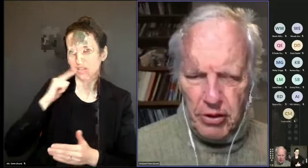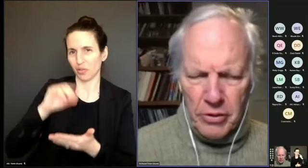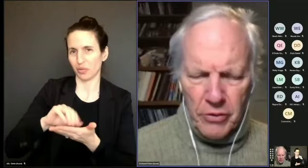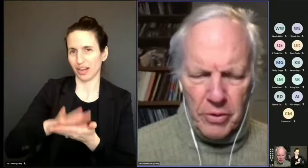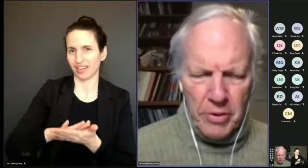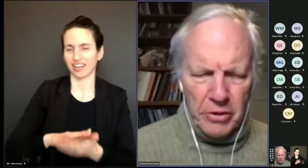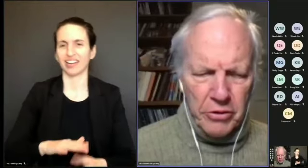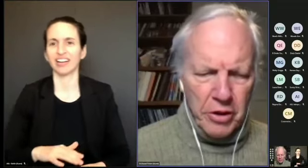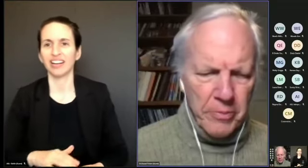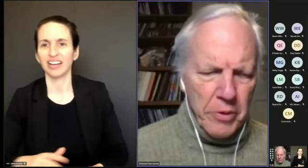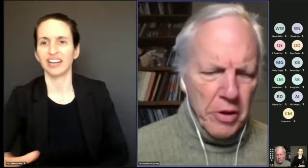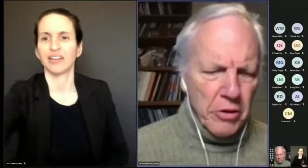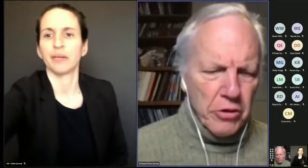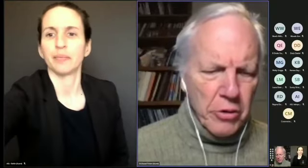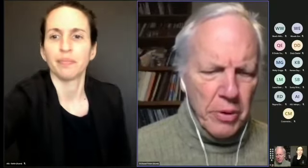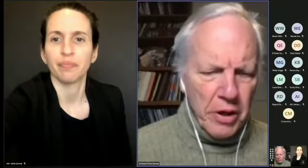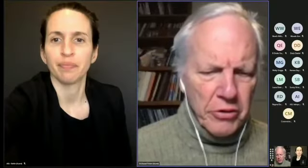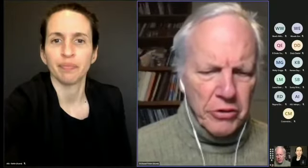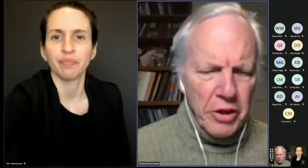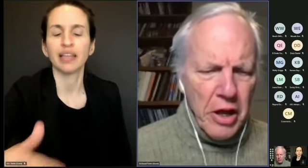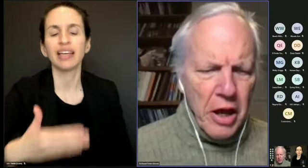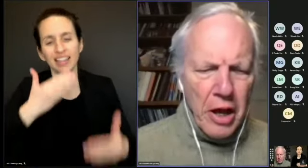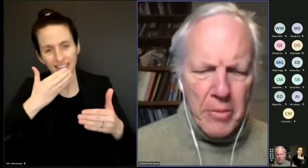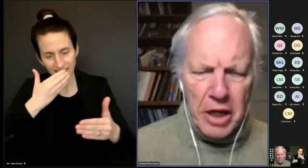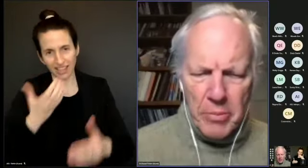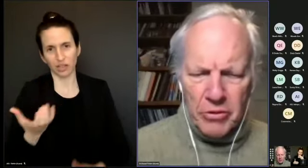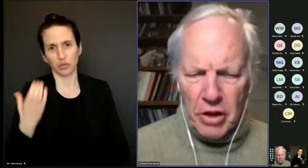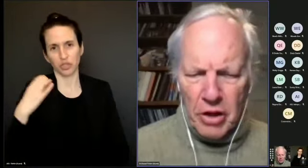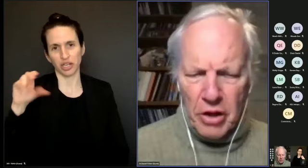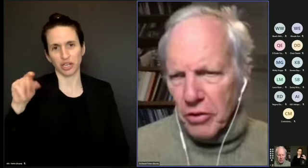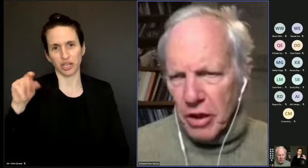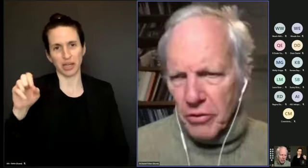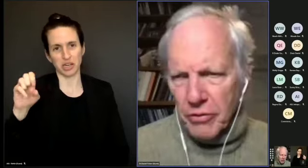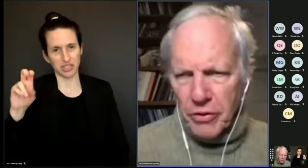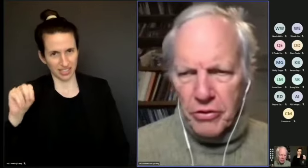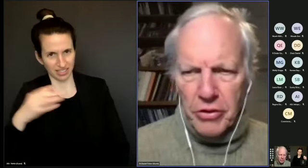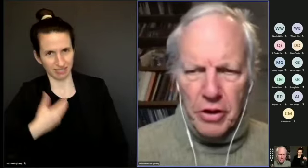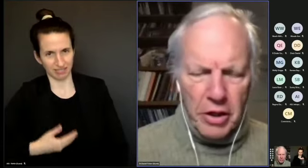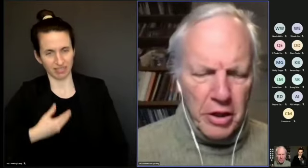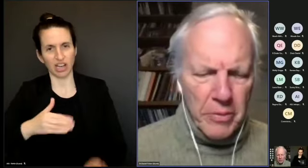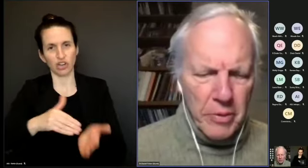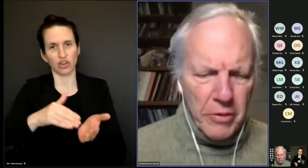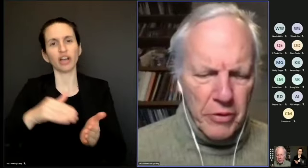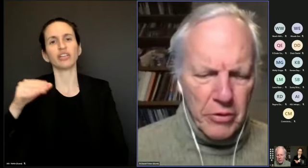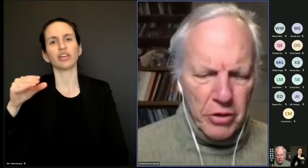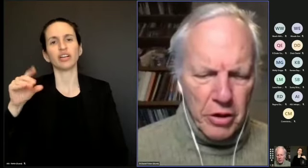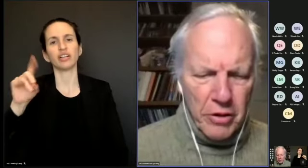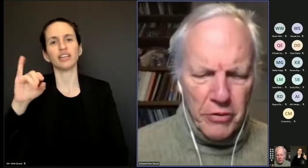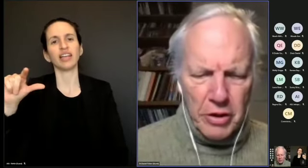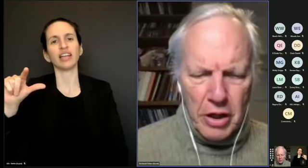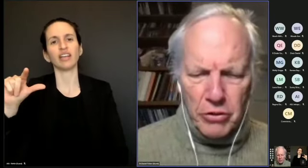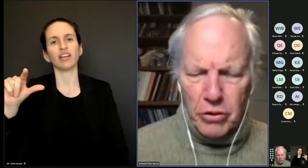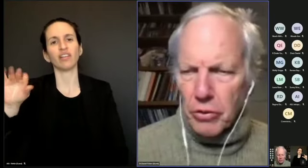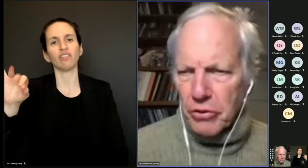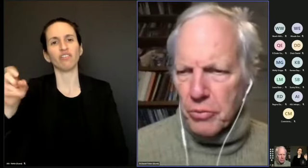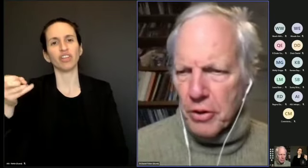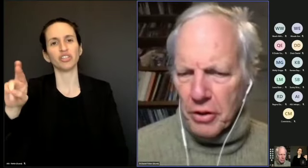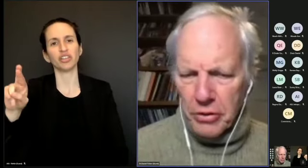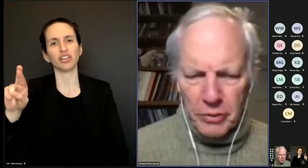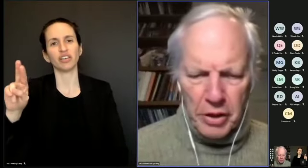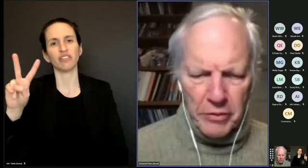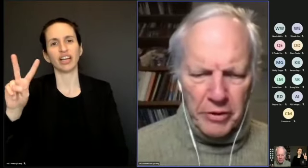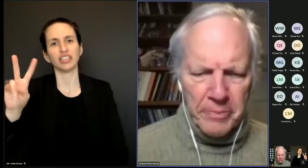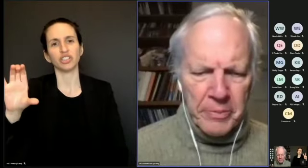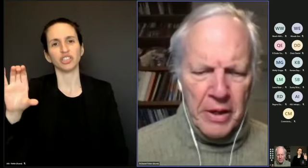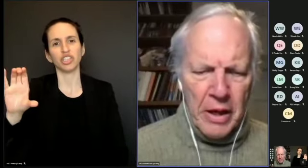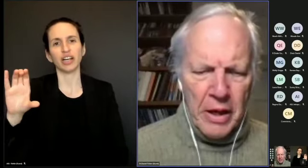Yeah, thank you very much, Chair Patterson. My name is Dr. Daniel Fisher, and I'm Vice Chair of the National Coalition of Mental